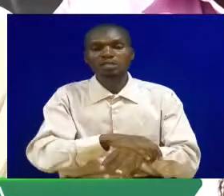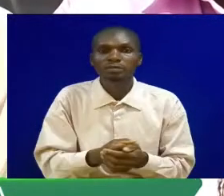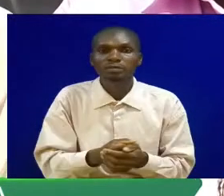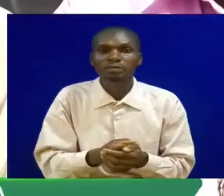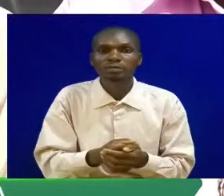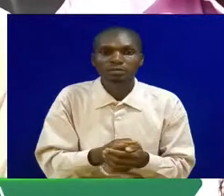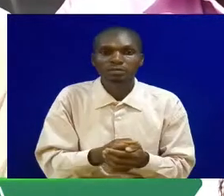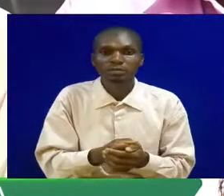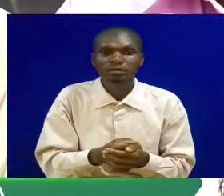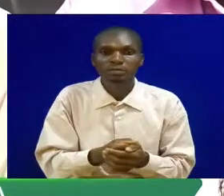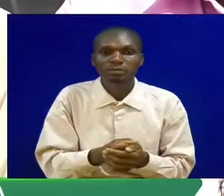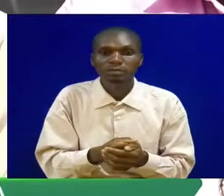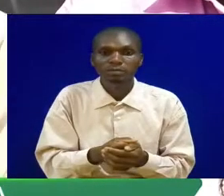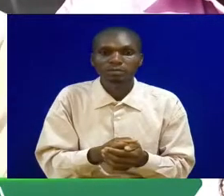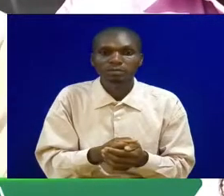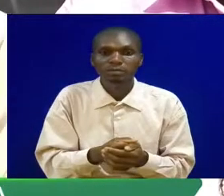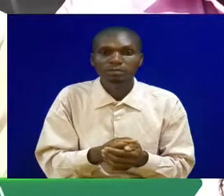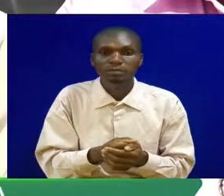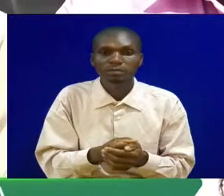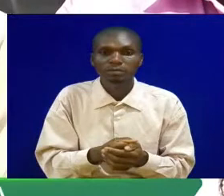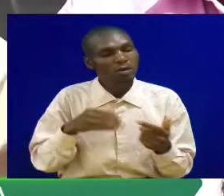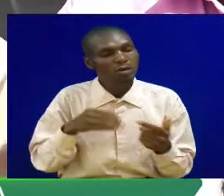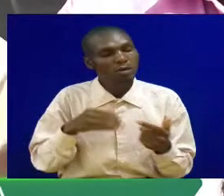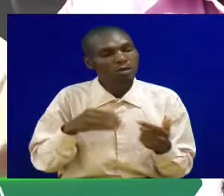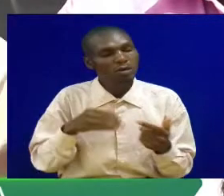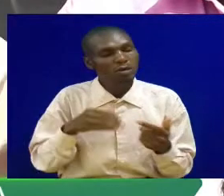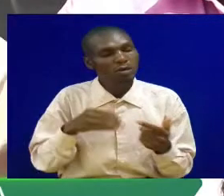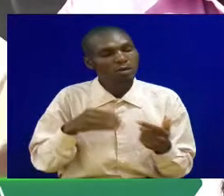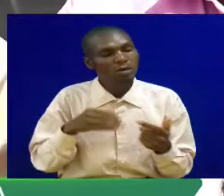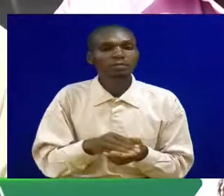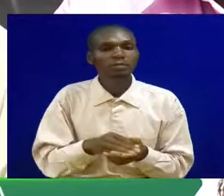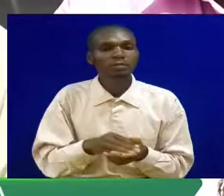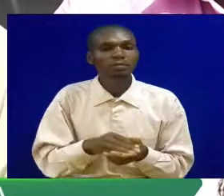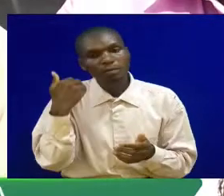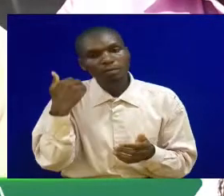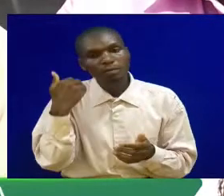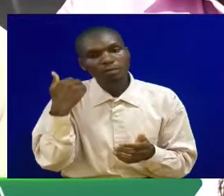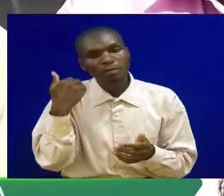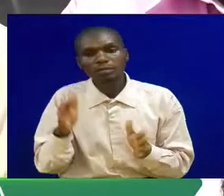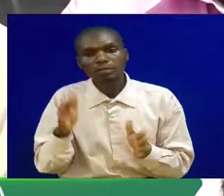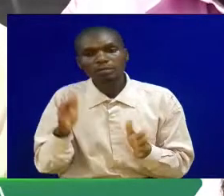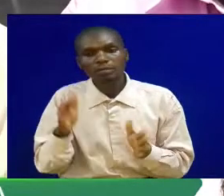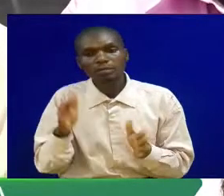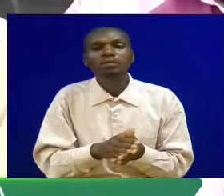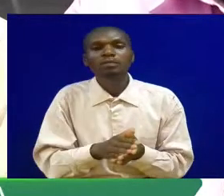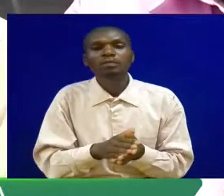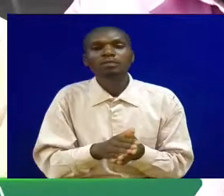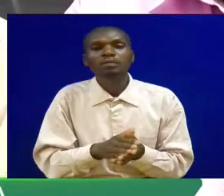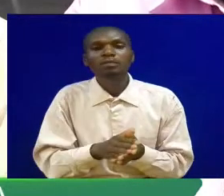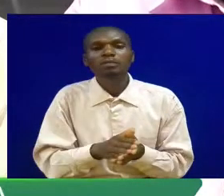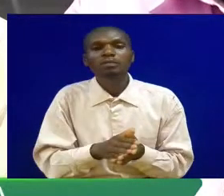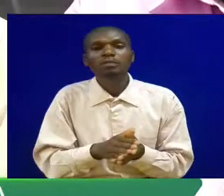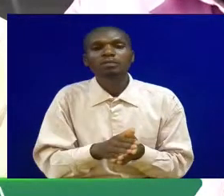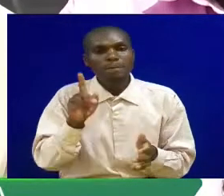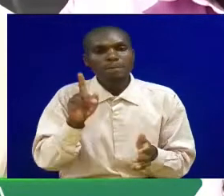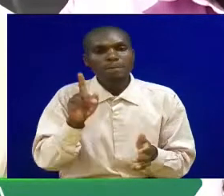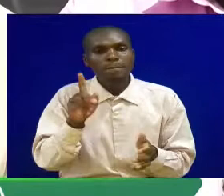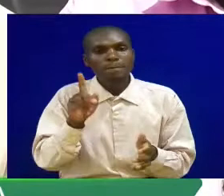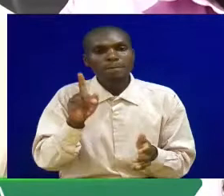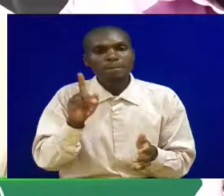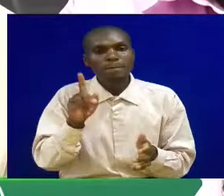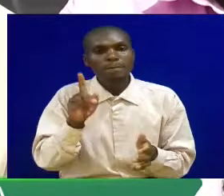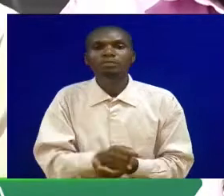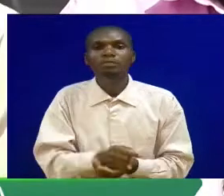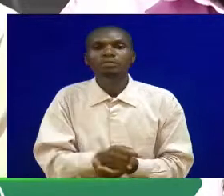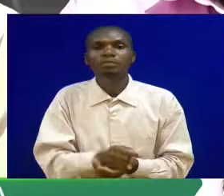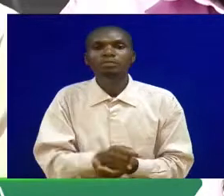but we are requesting patience from the community to be patient with us as we carry out